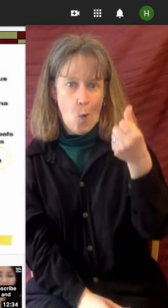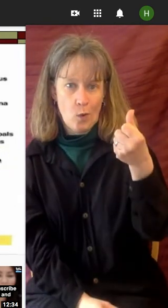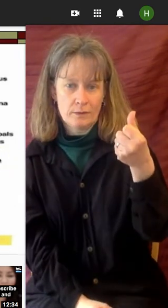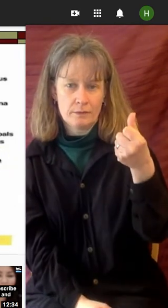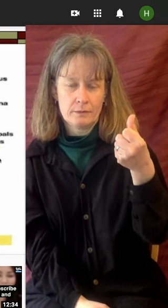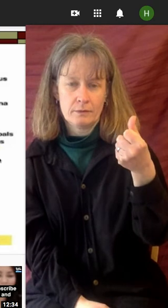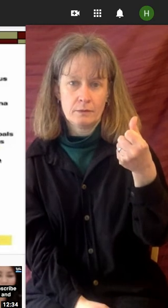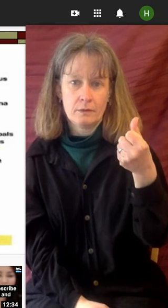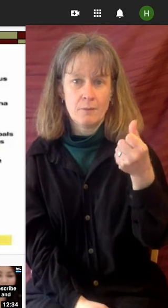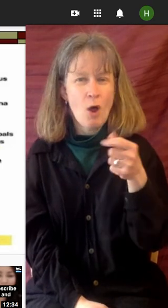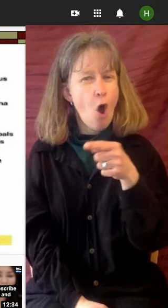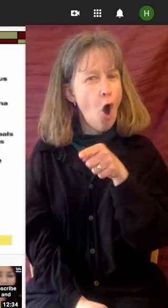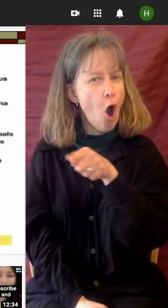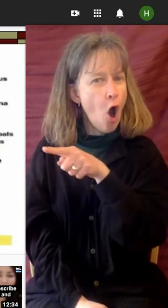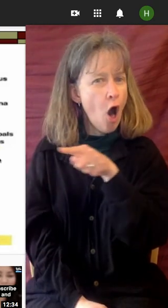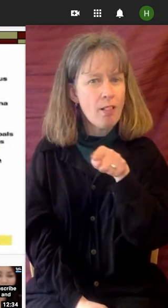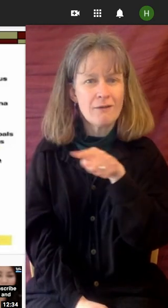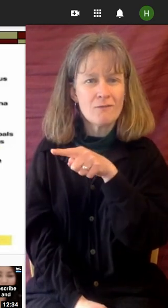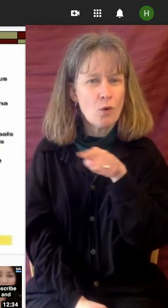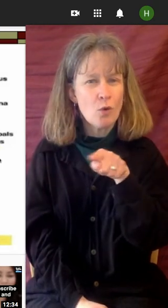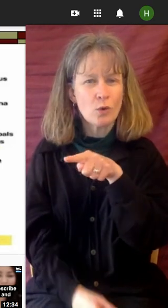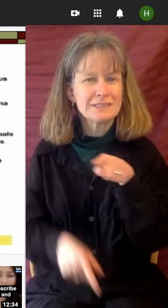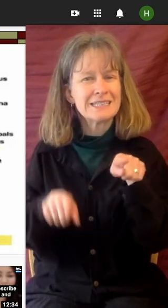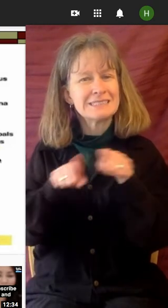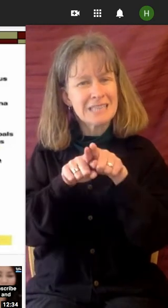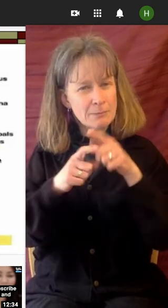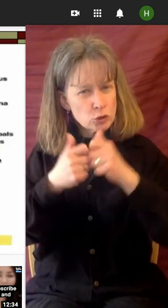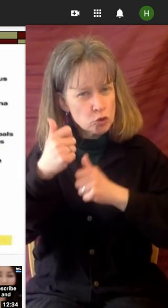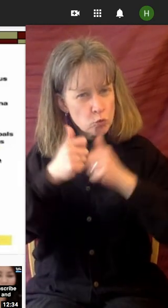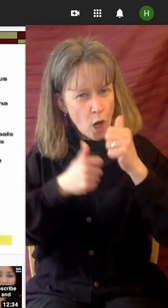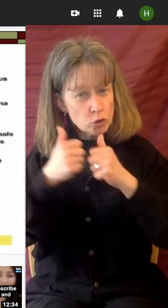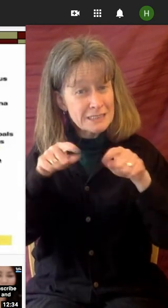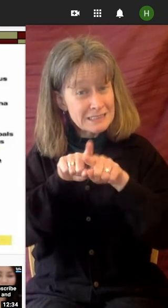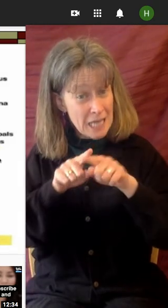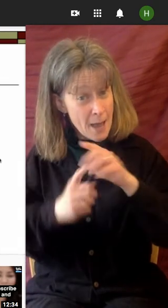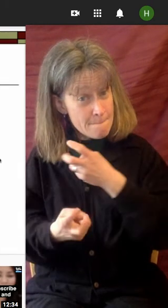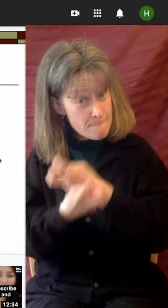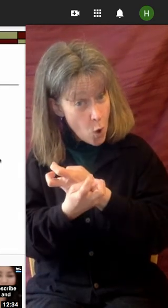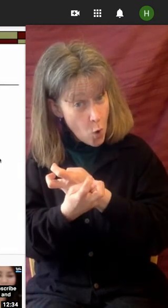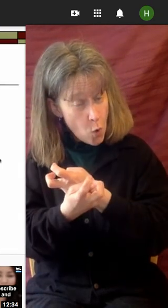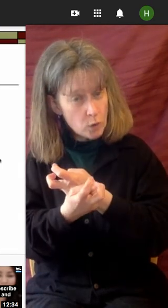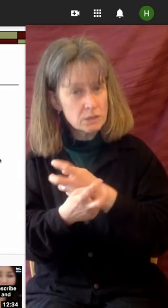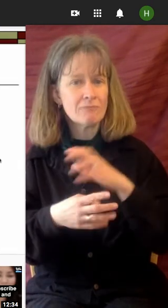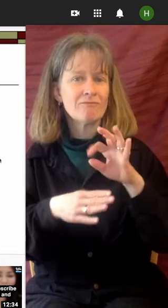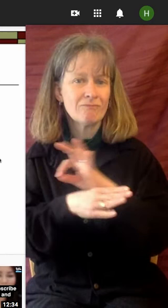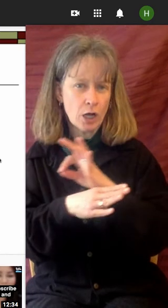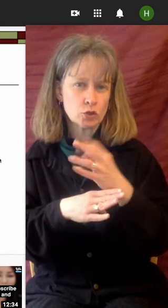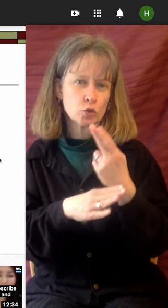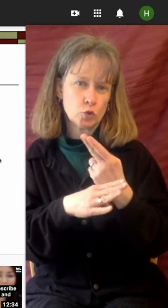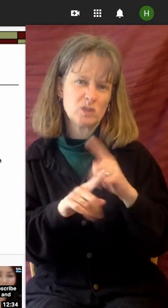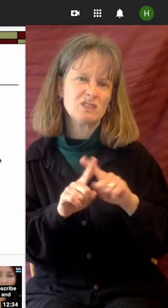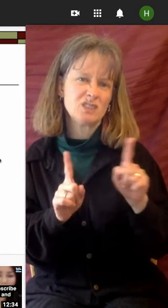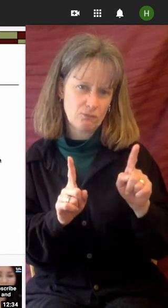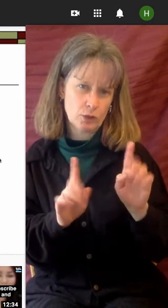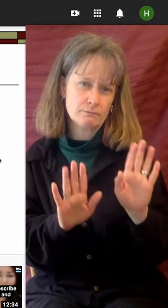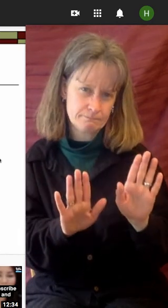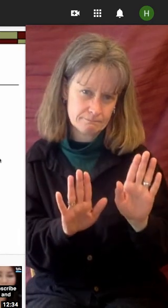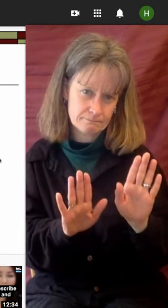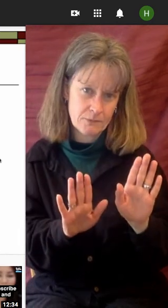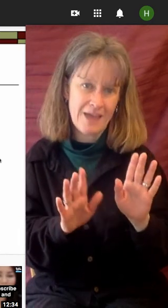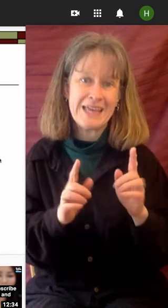same structures, same bones, but very different function. That's contrasted